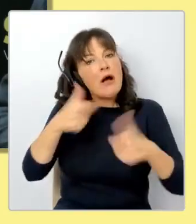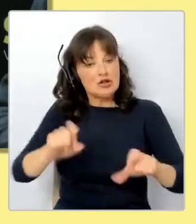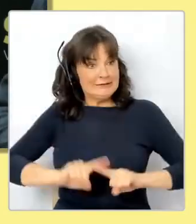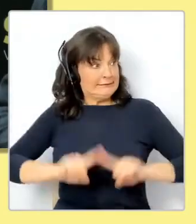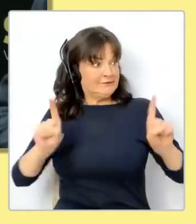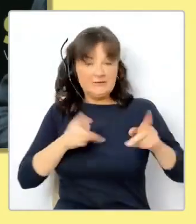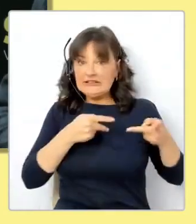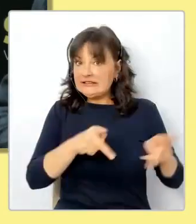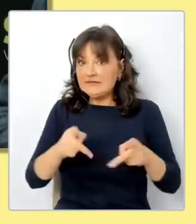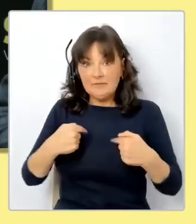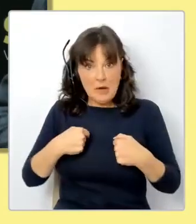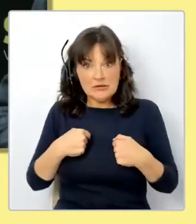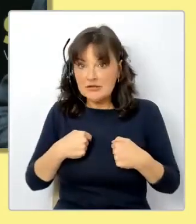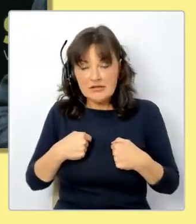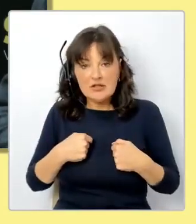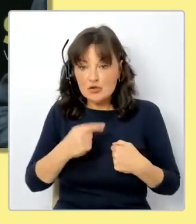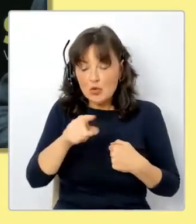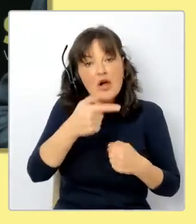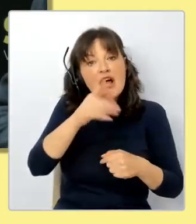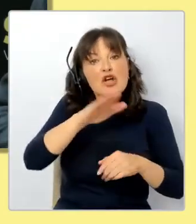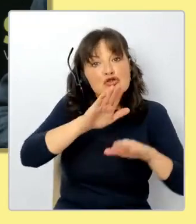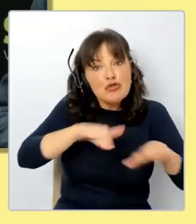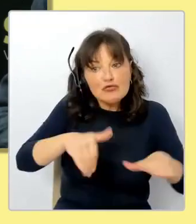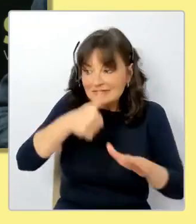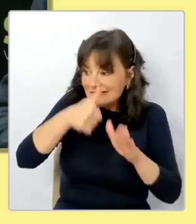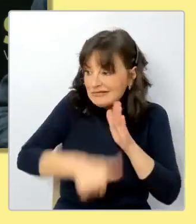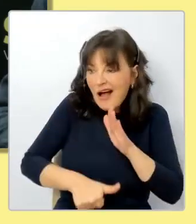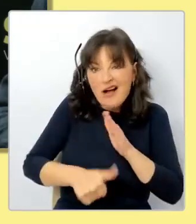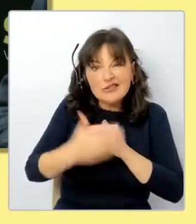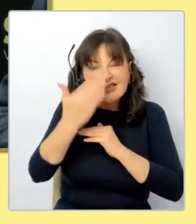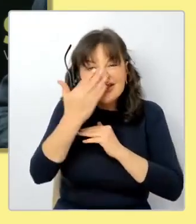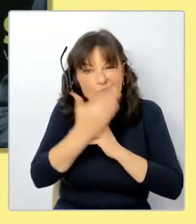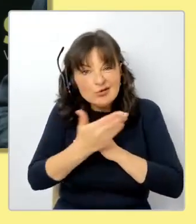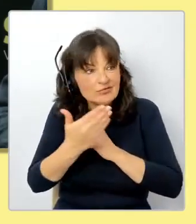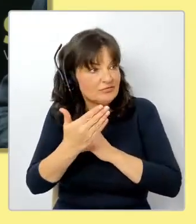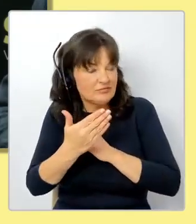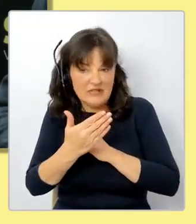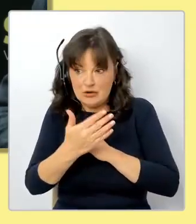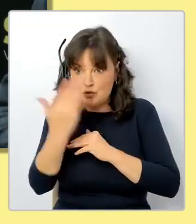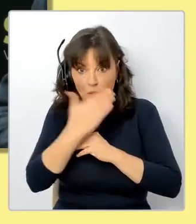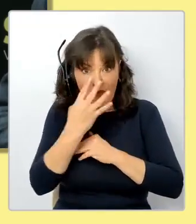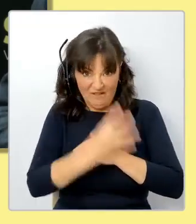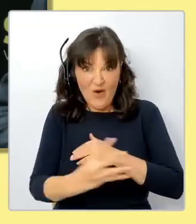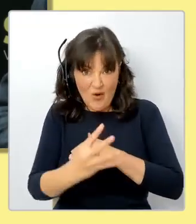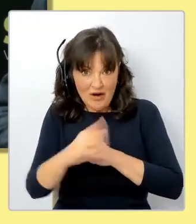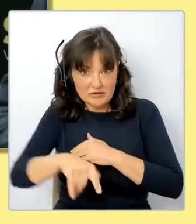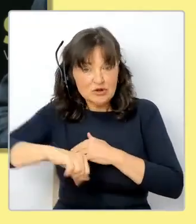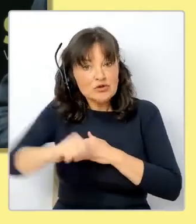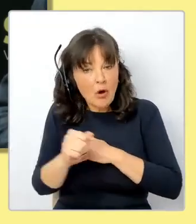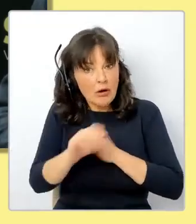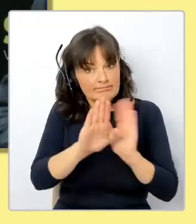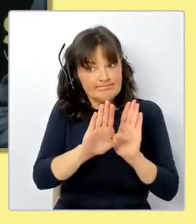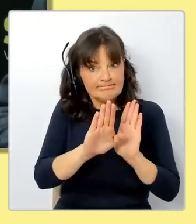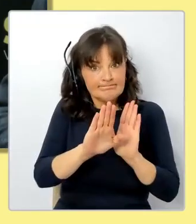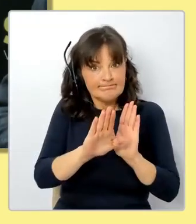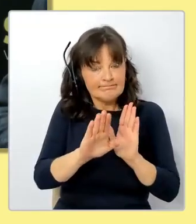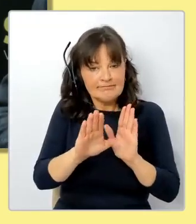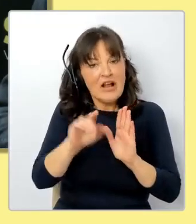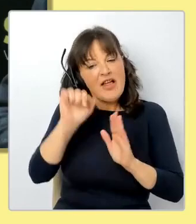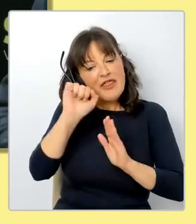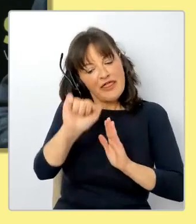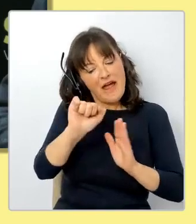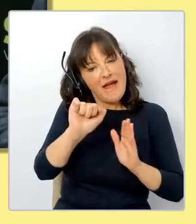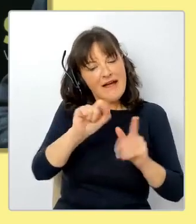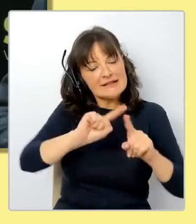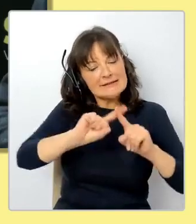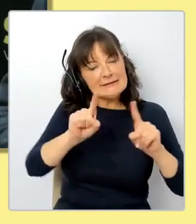us. And rather than children starting school at, you know, as they can in Scotland at 4, they are in a sort of a more of a kindergarten system.